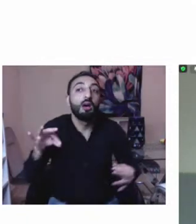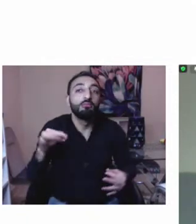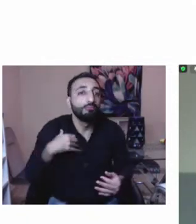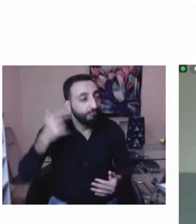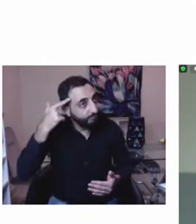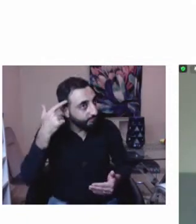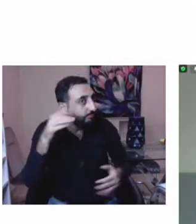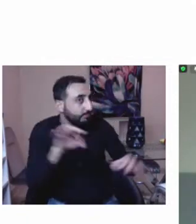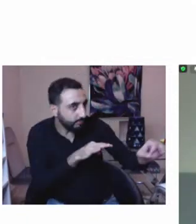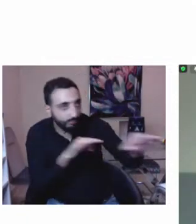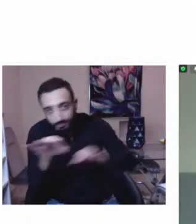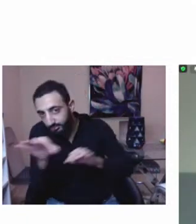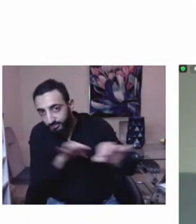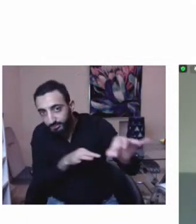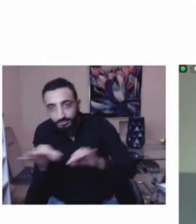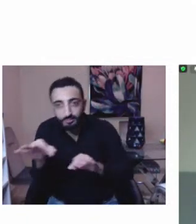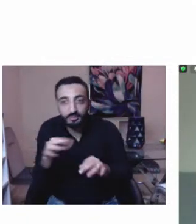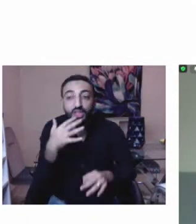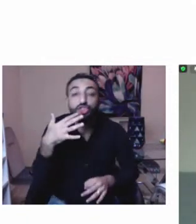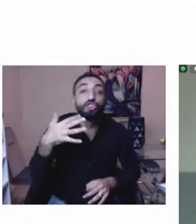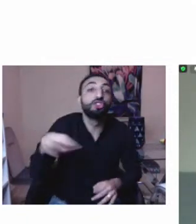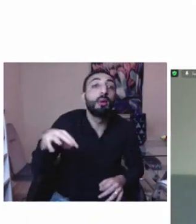them. Thank you so much.